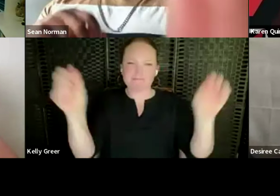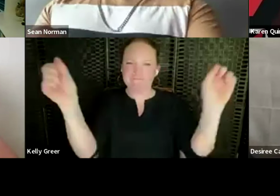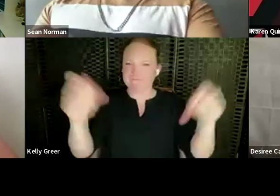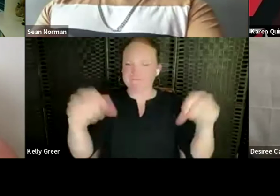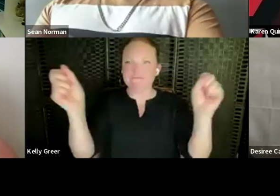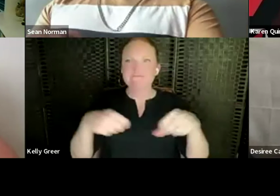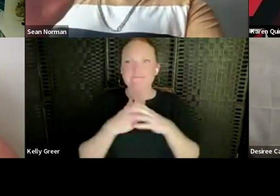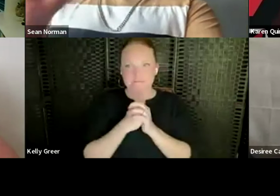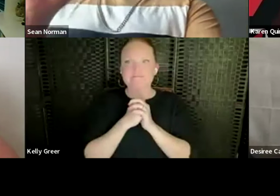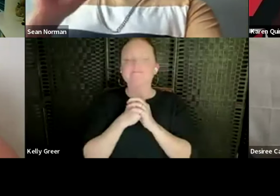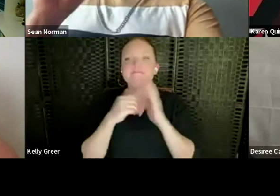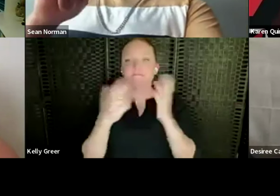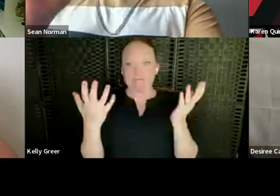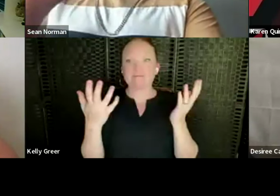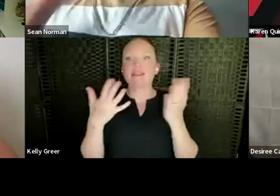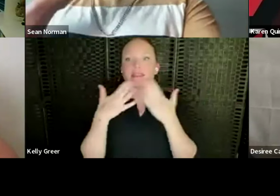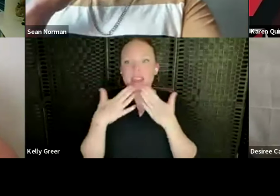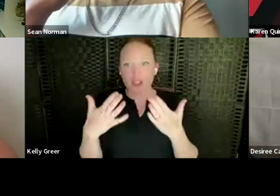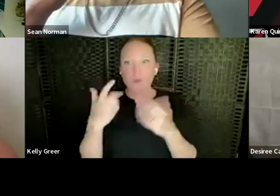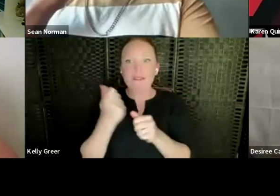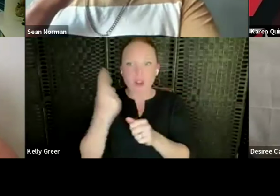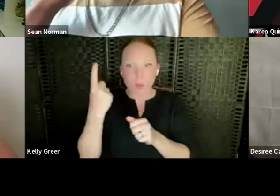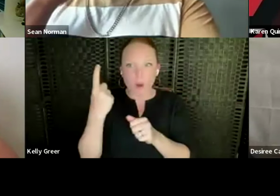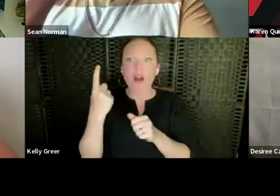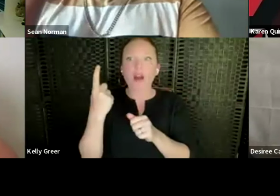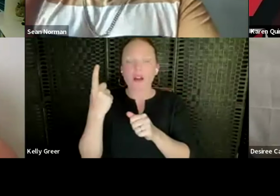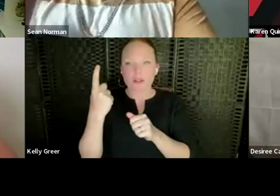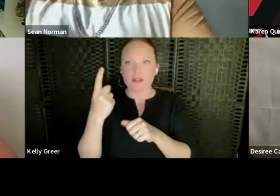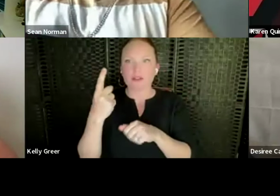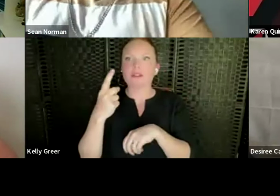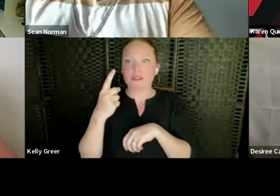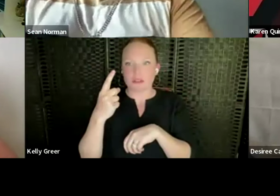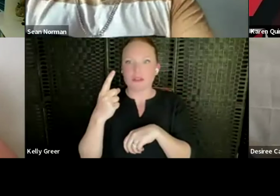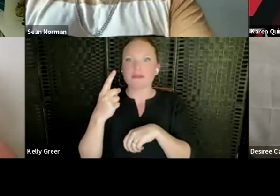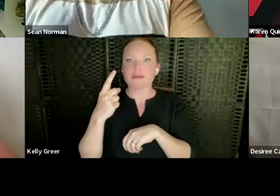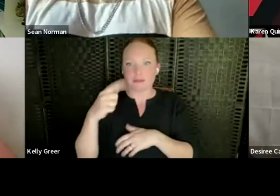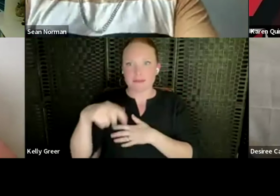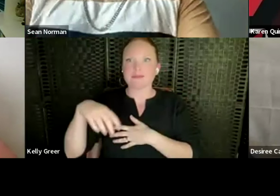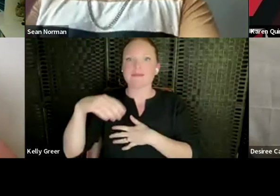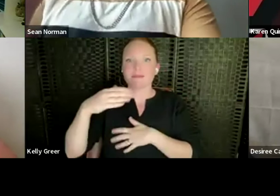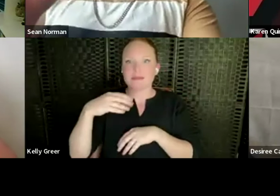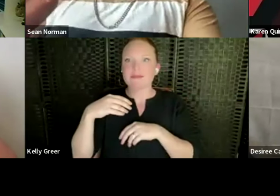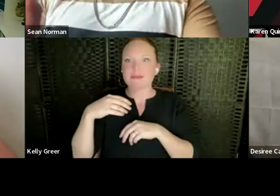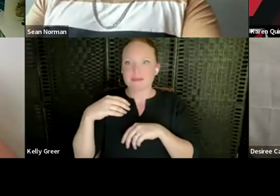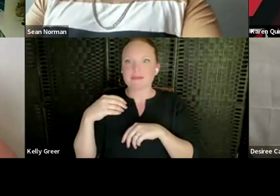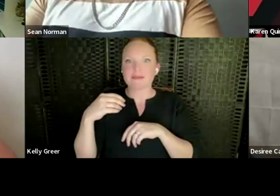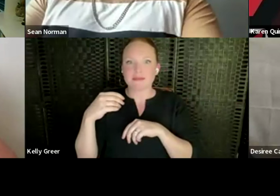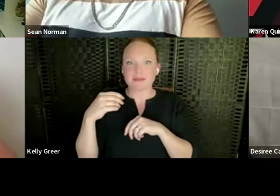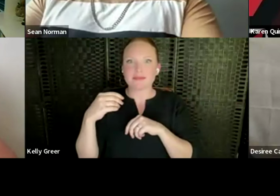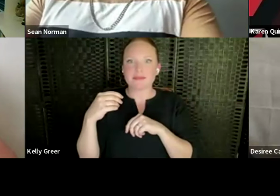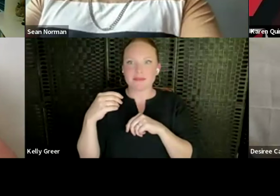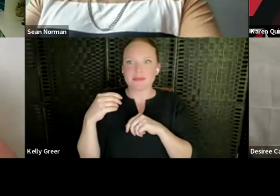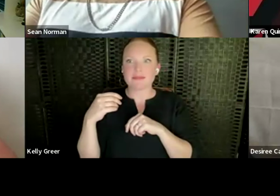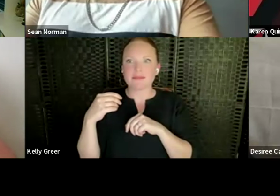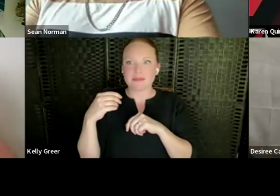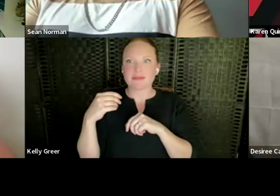much. Of those who are all right. On this. Thank you. And this is Sean. Bye-bye. Jacqueline is saying goodbye.